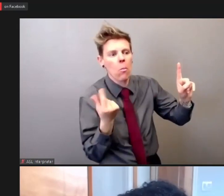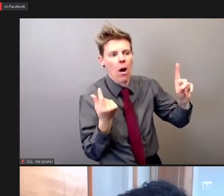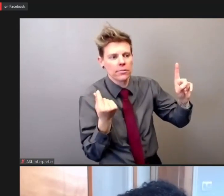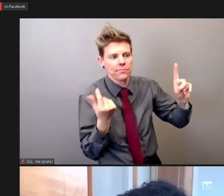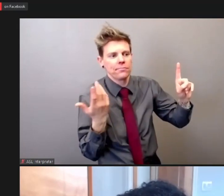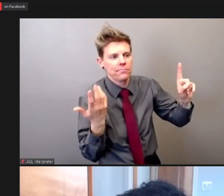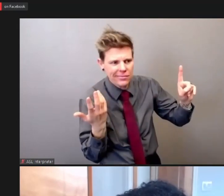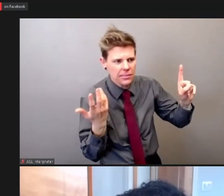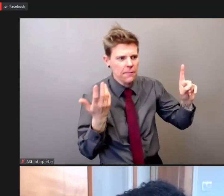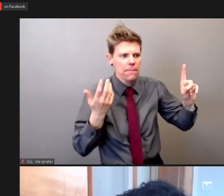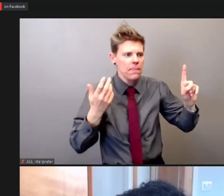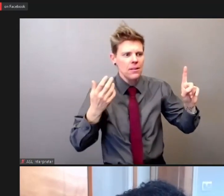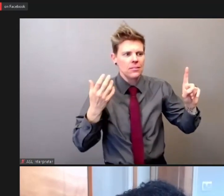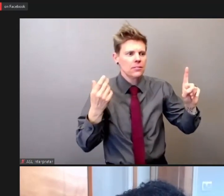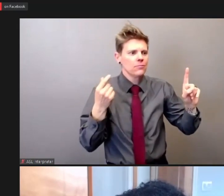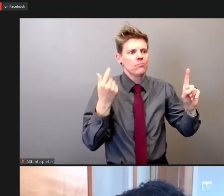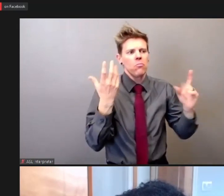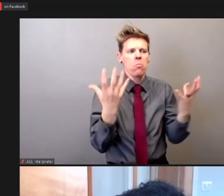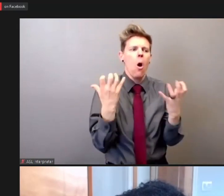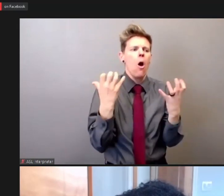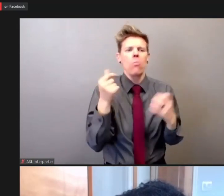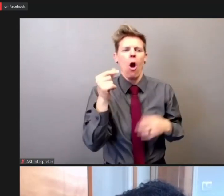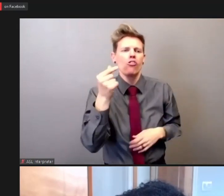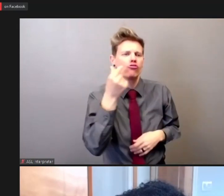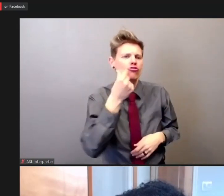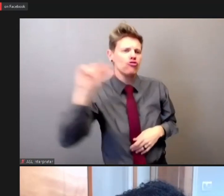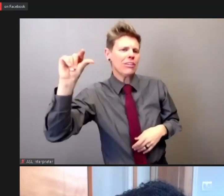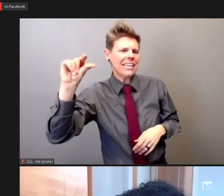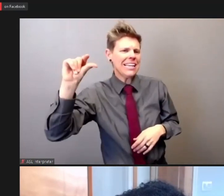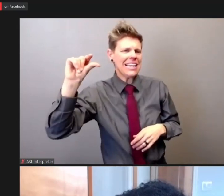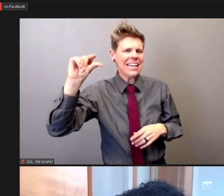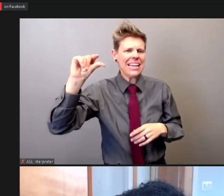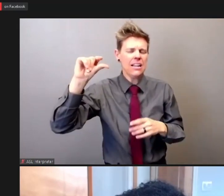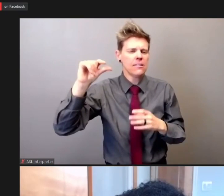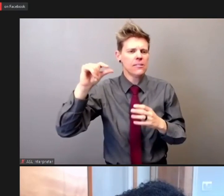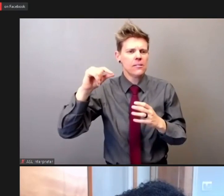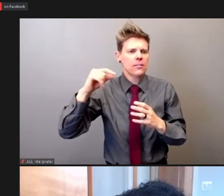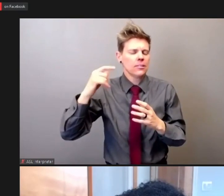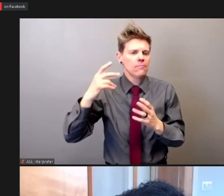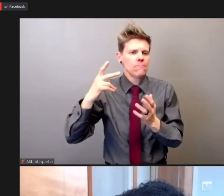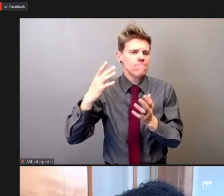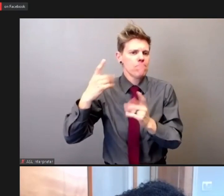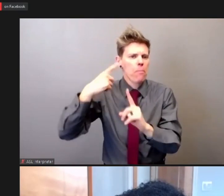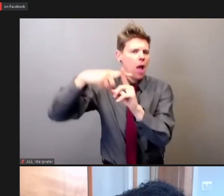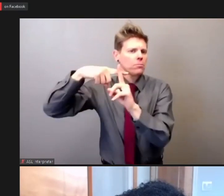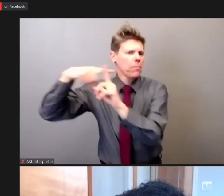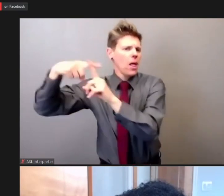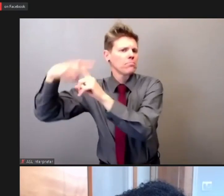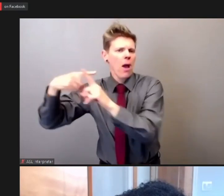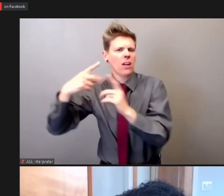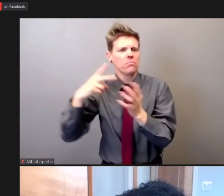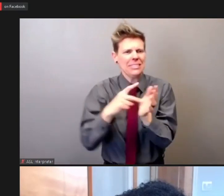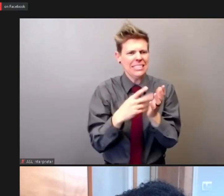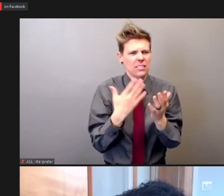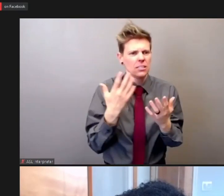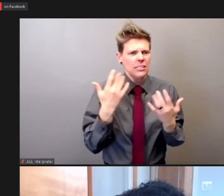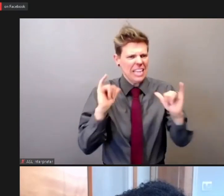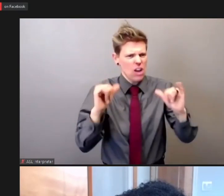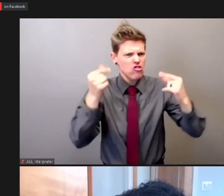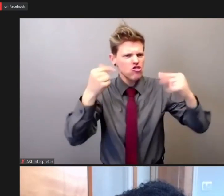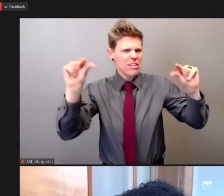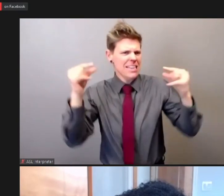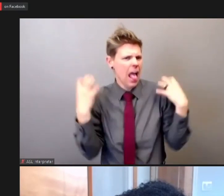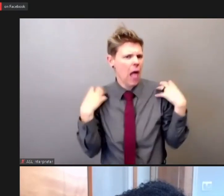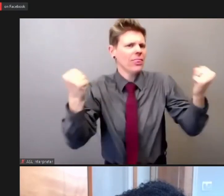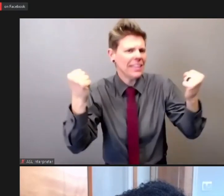environment. Here's what I would like to see the state be ready to do. And we're already talking about it so